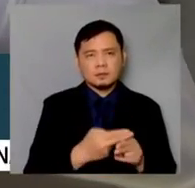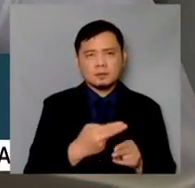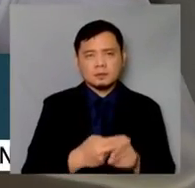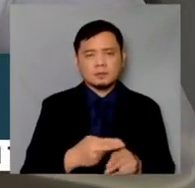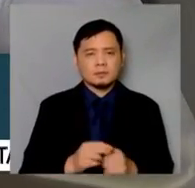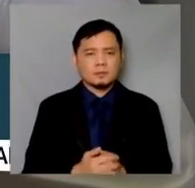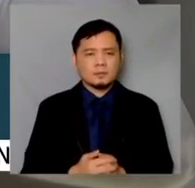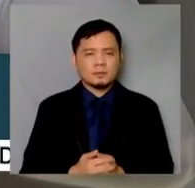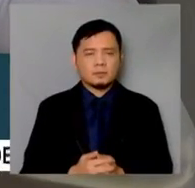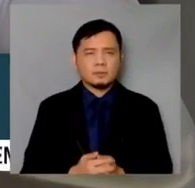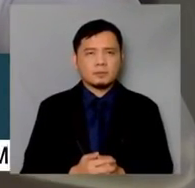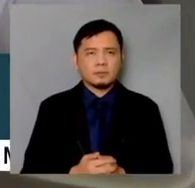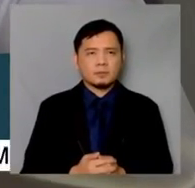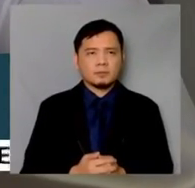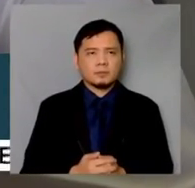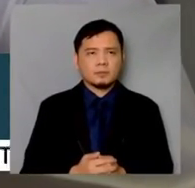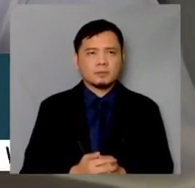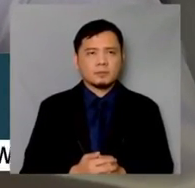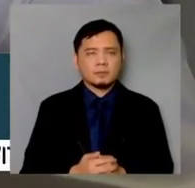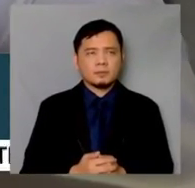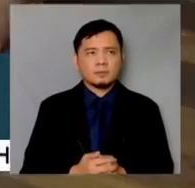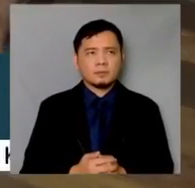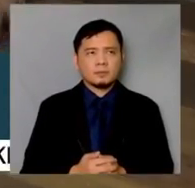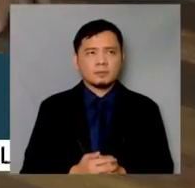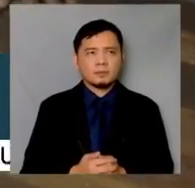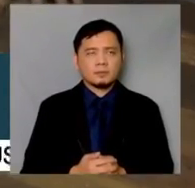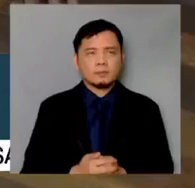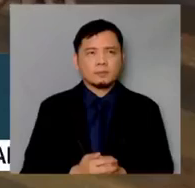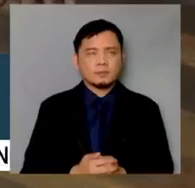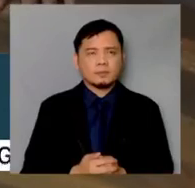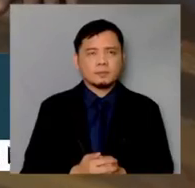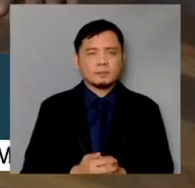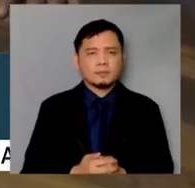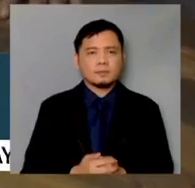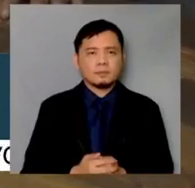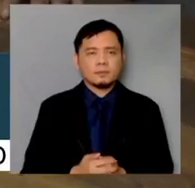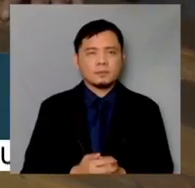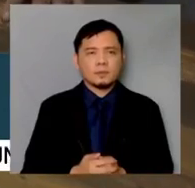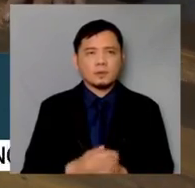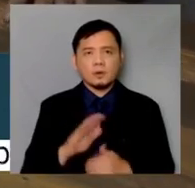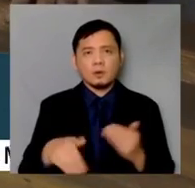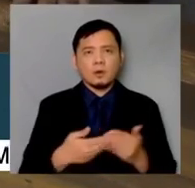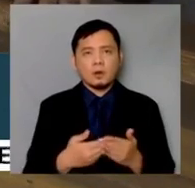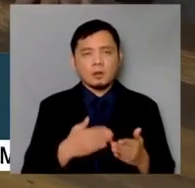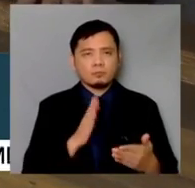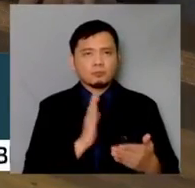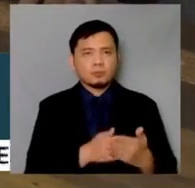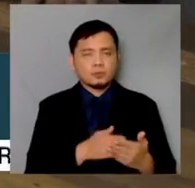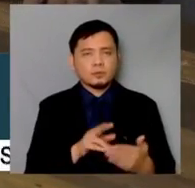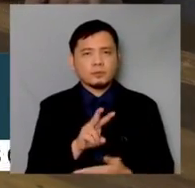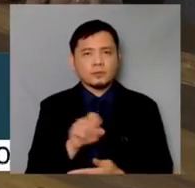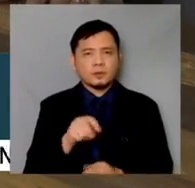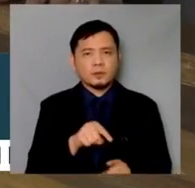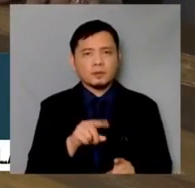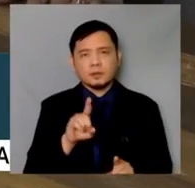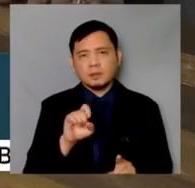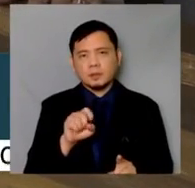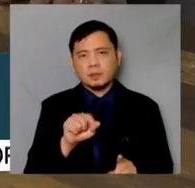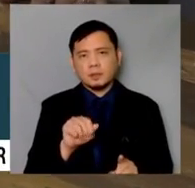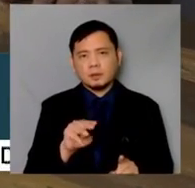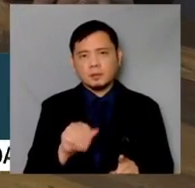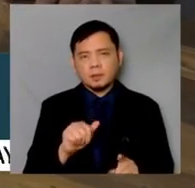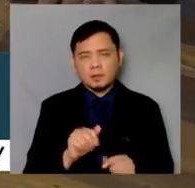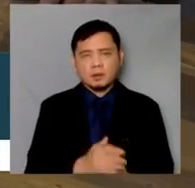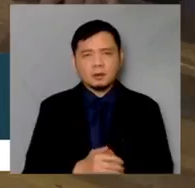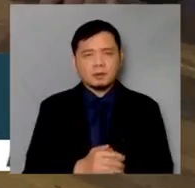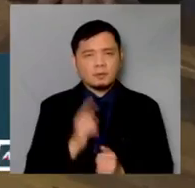or rather, he can continue with the alleged allegations against De Lima in their participation in the illegal